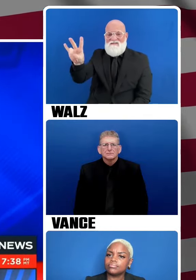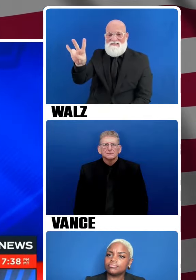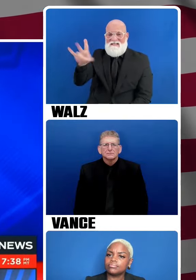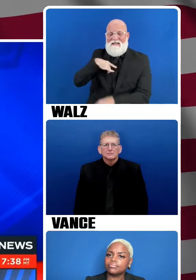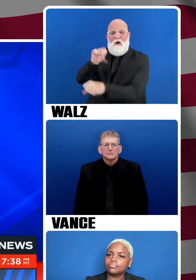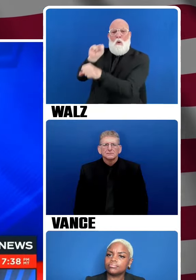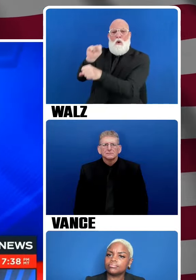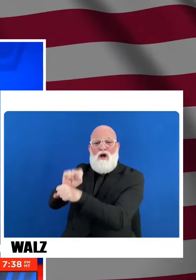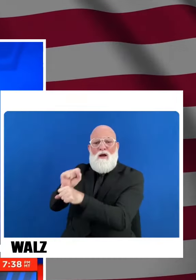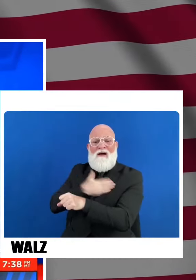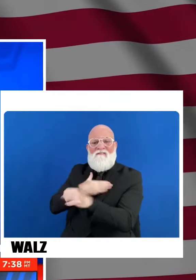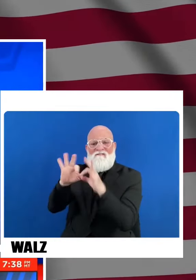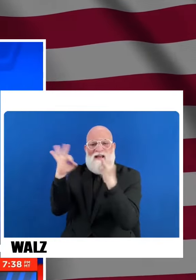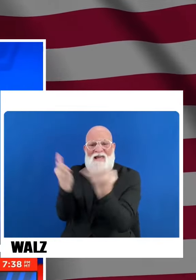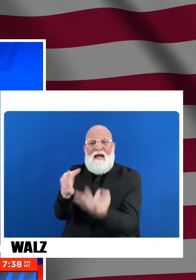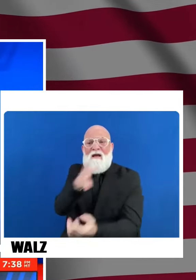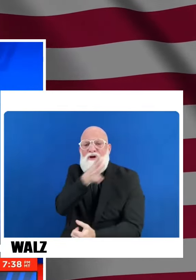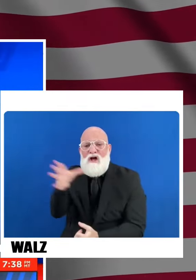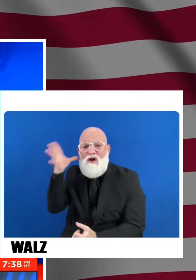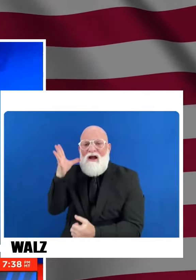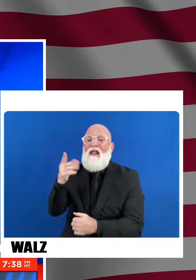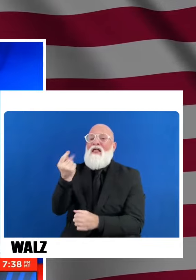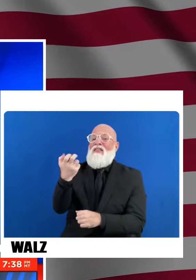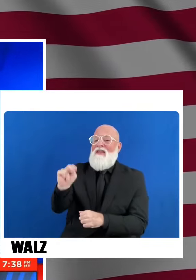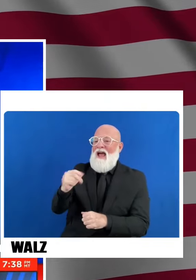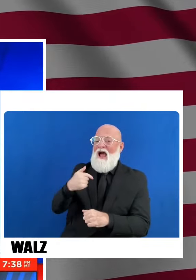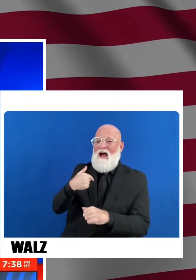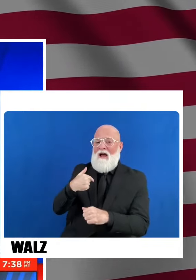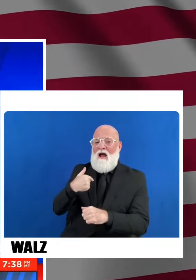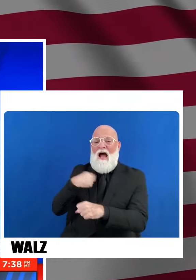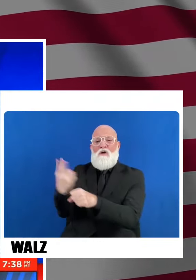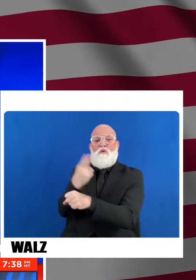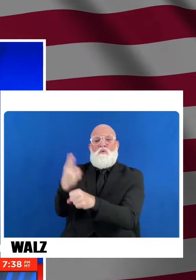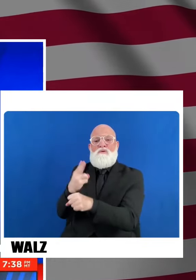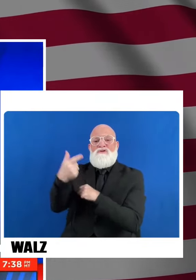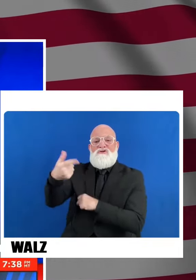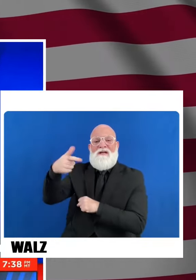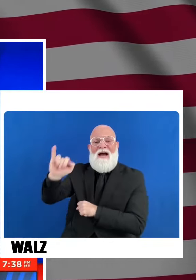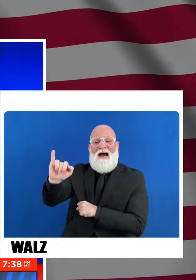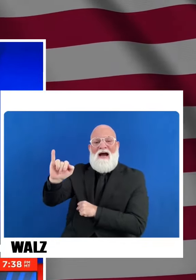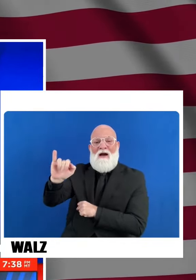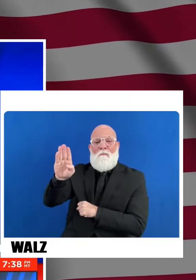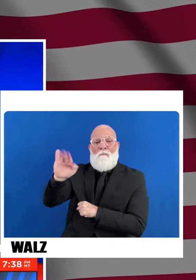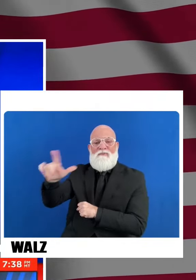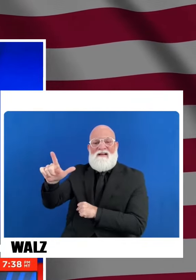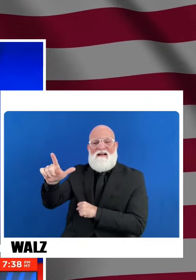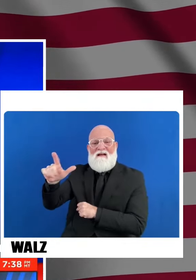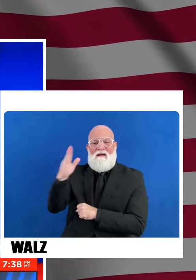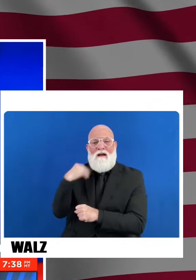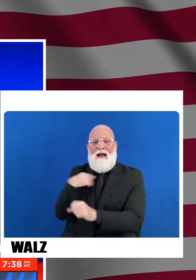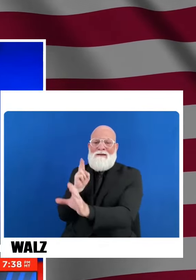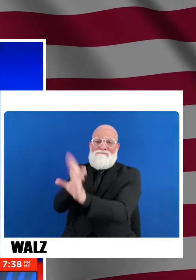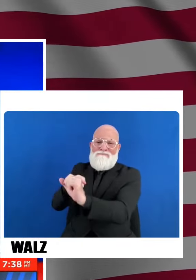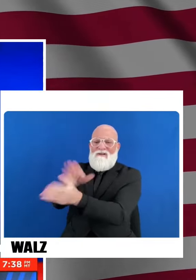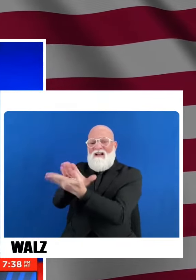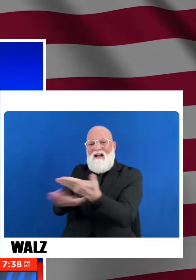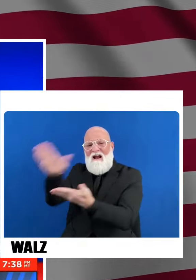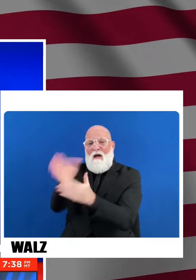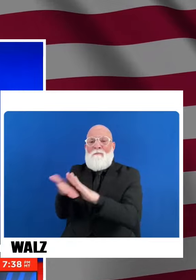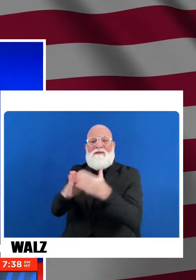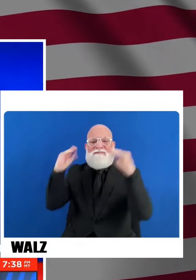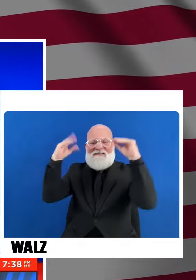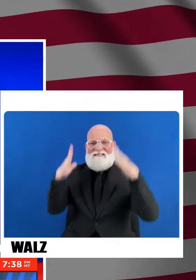teacher, passionate about it, a young teacher. My first year out, I got the opportunity in the summer of '89 to travel to China. 35 years